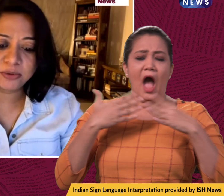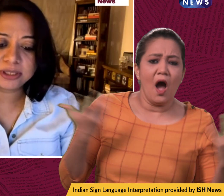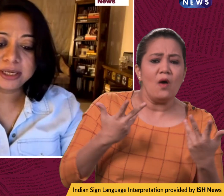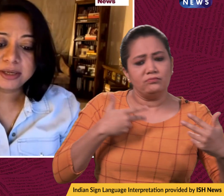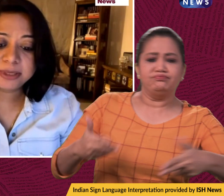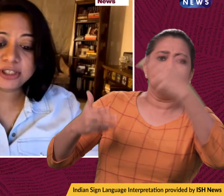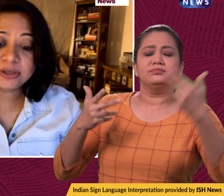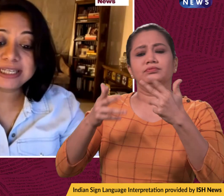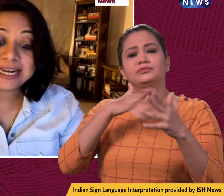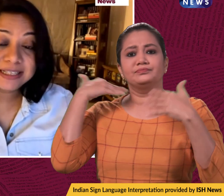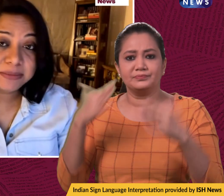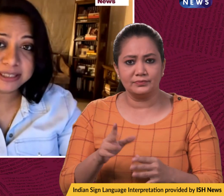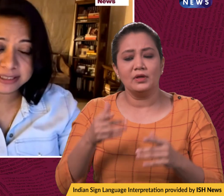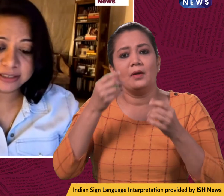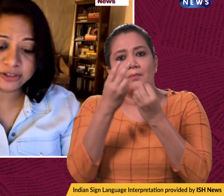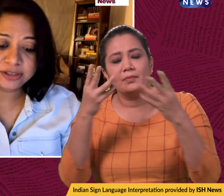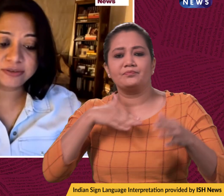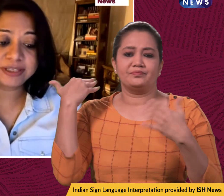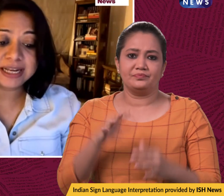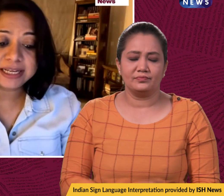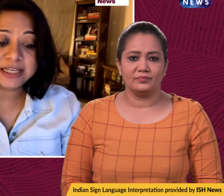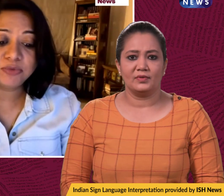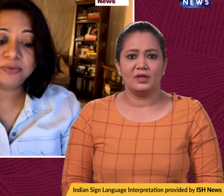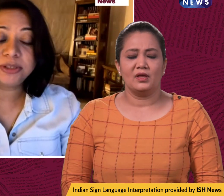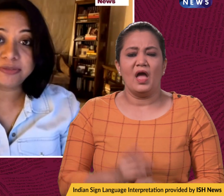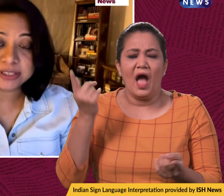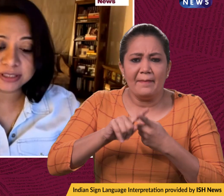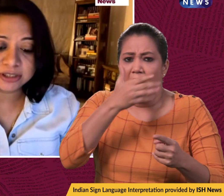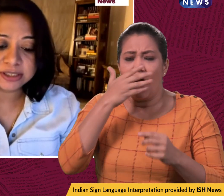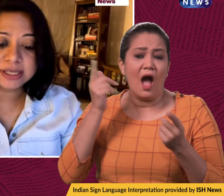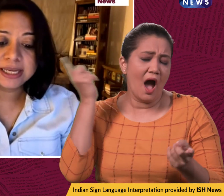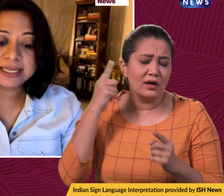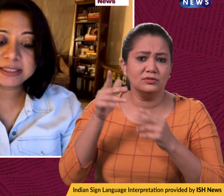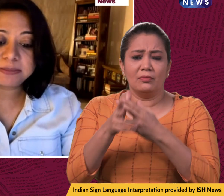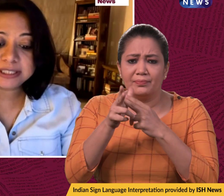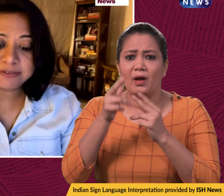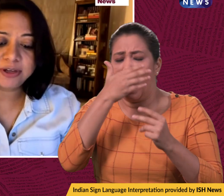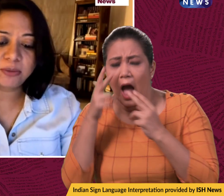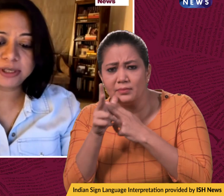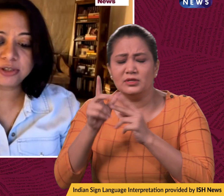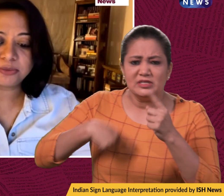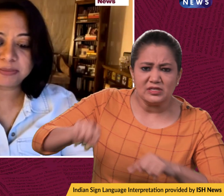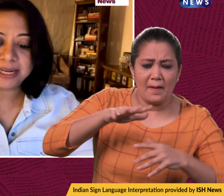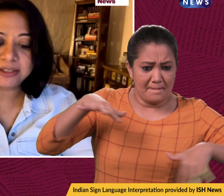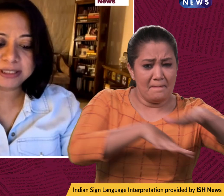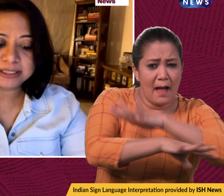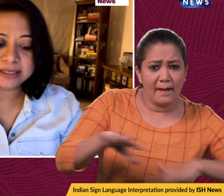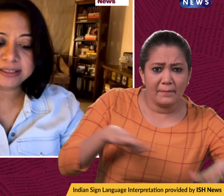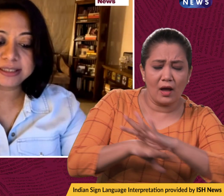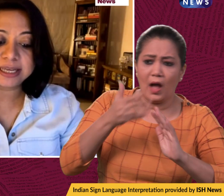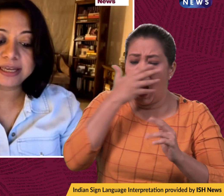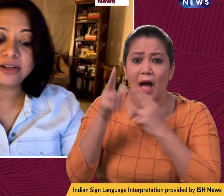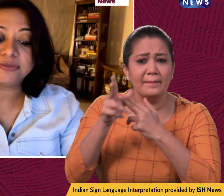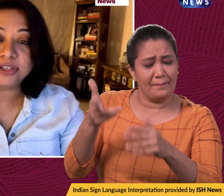said, I quote, based on credible intelligence of the likely movement of insurgents, a specific operation was planned to be